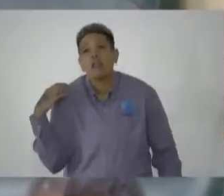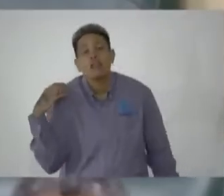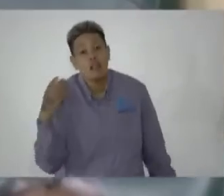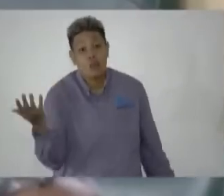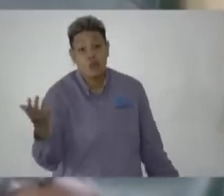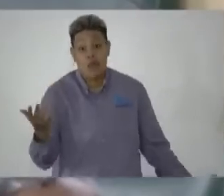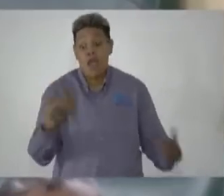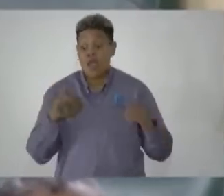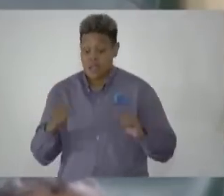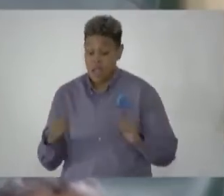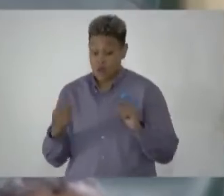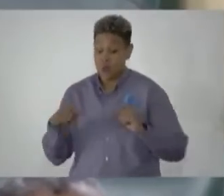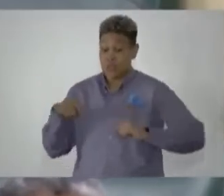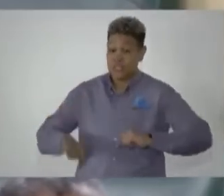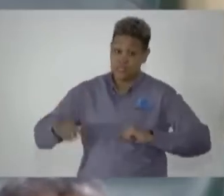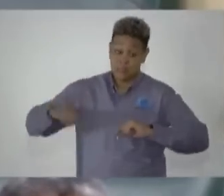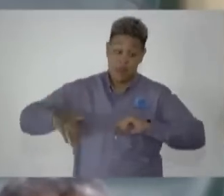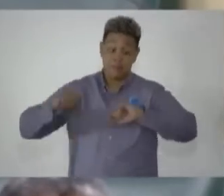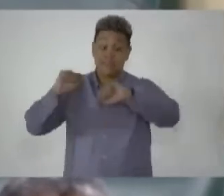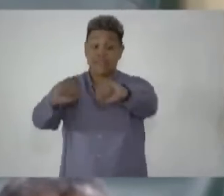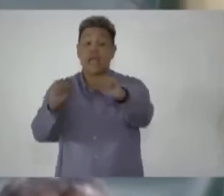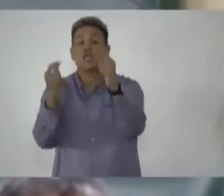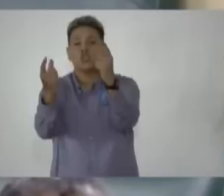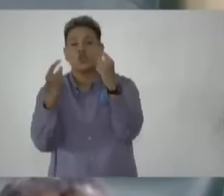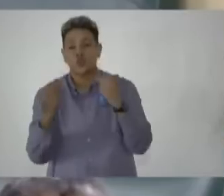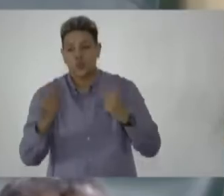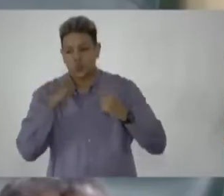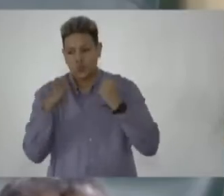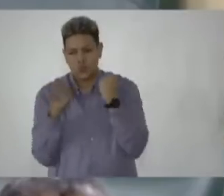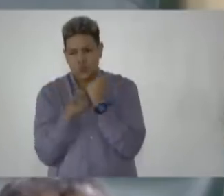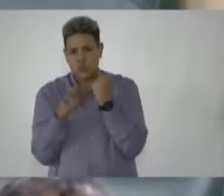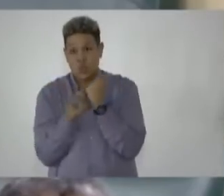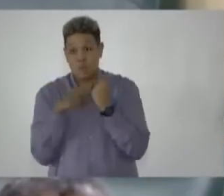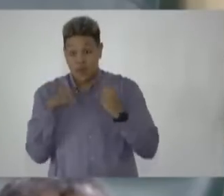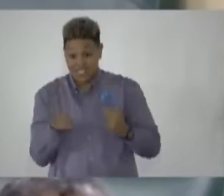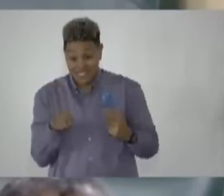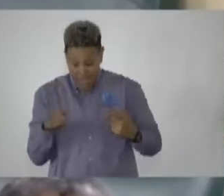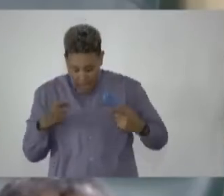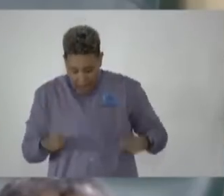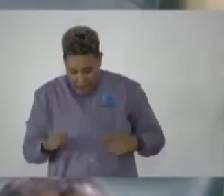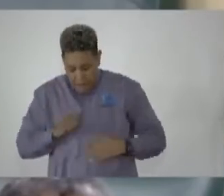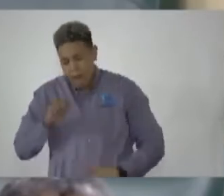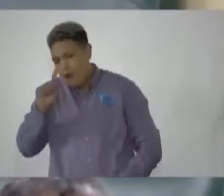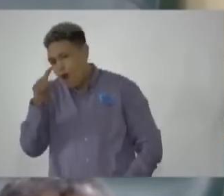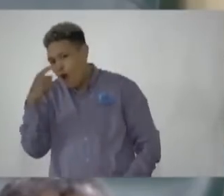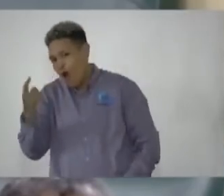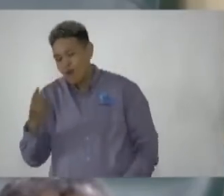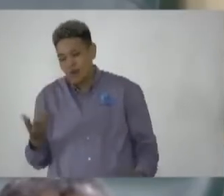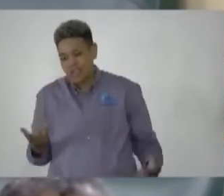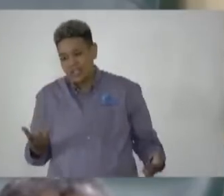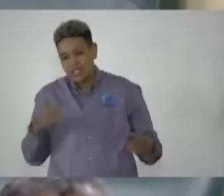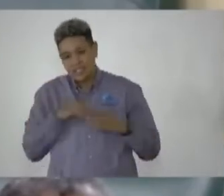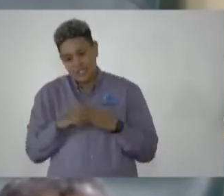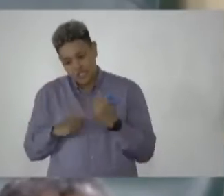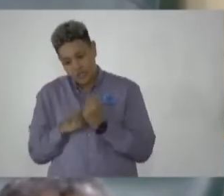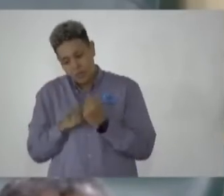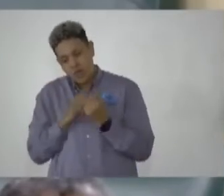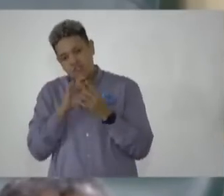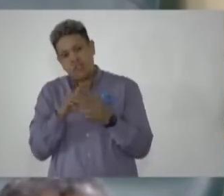can do, or this Parliament can do, to support such, I am always in